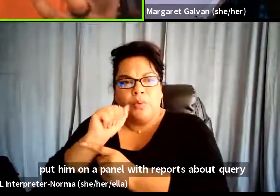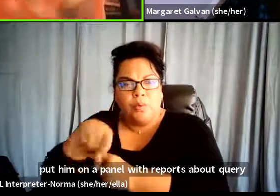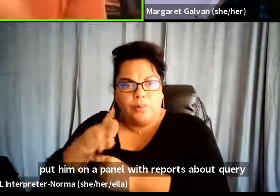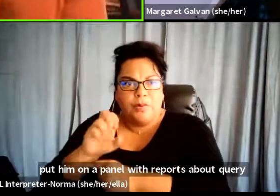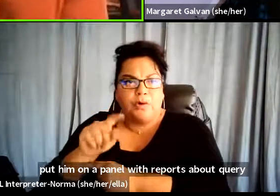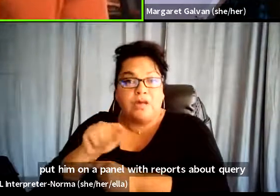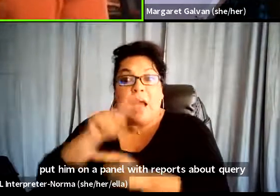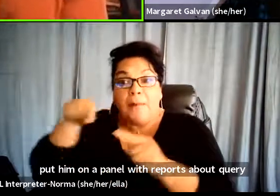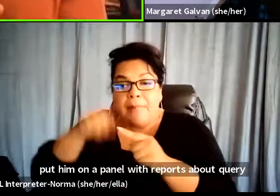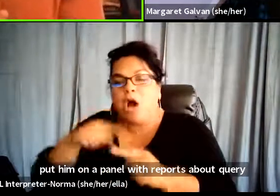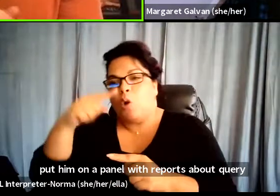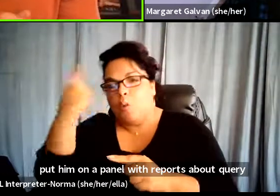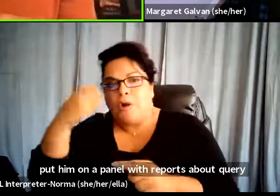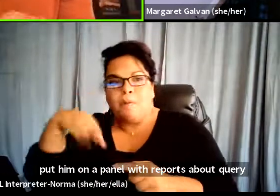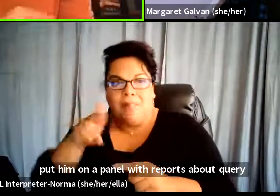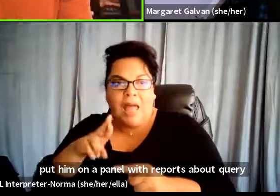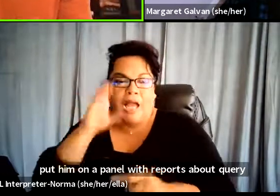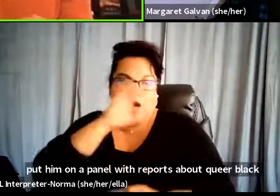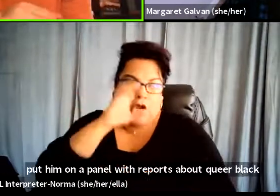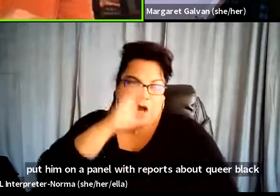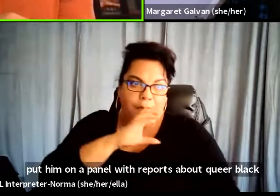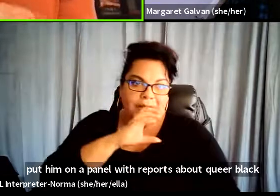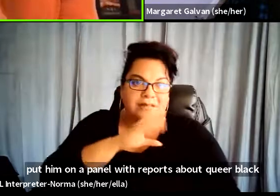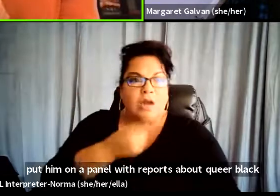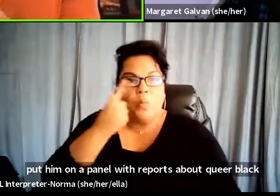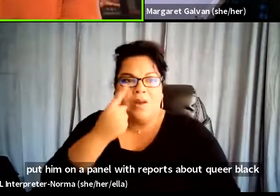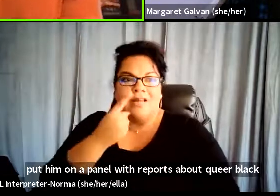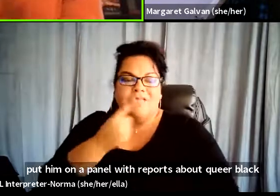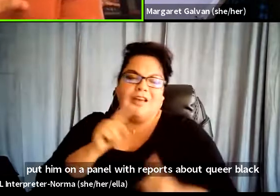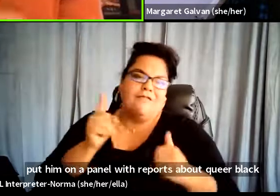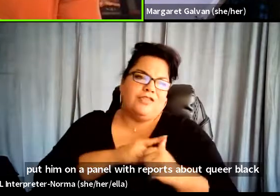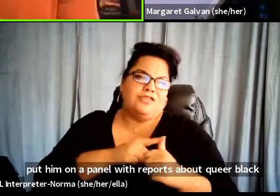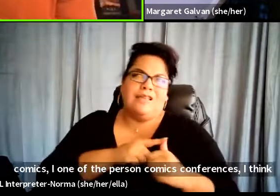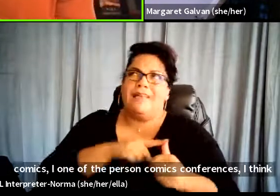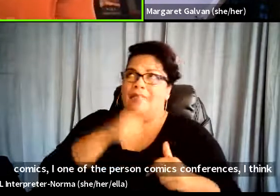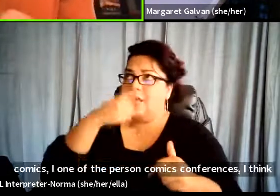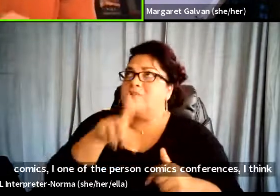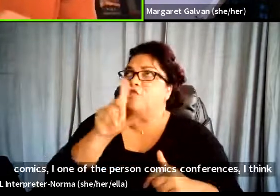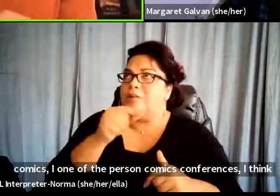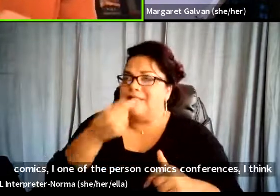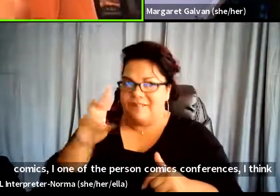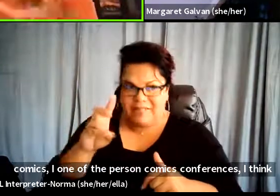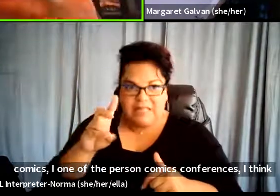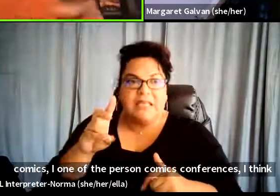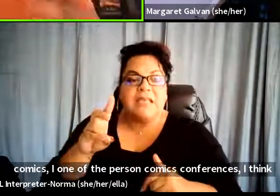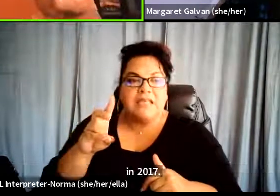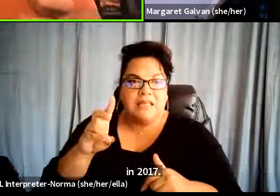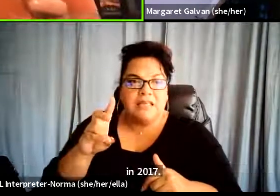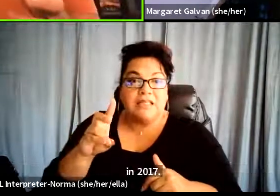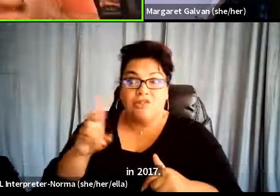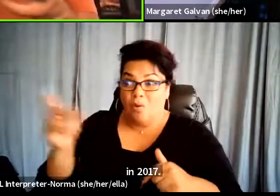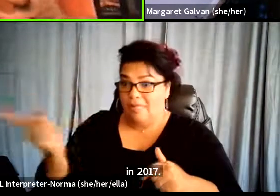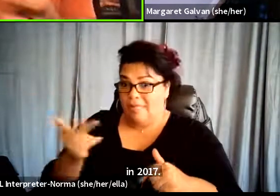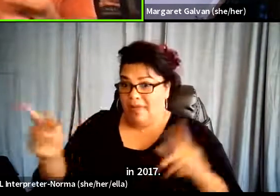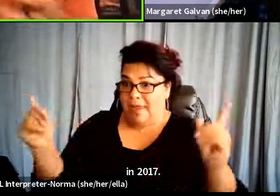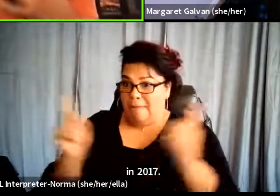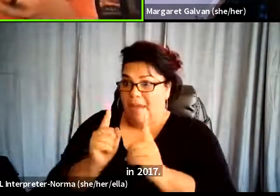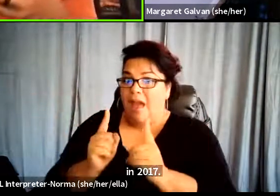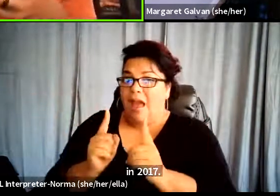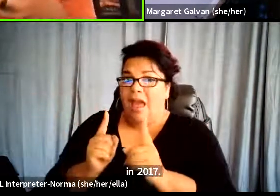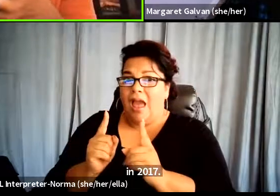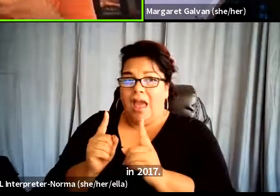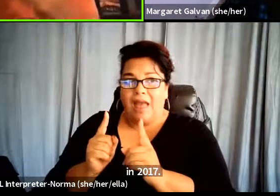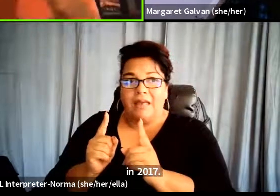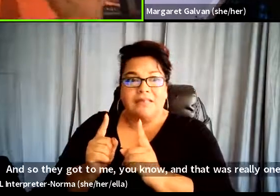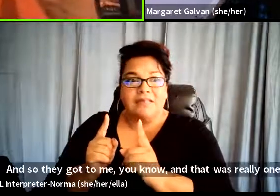uh, comics at one of the Queers in Comics conferences, I think in 2017. And so they got to meet, you know, and that was really one of